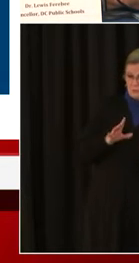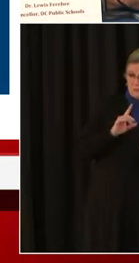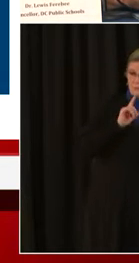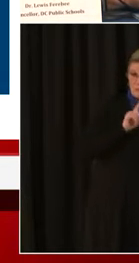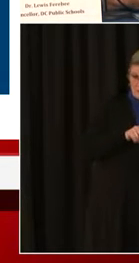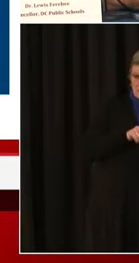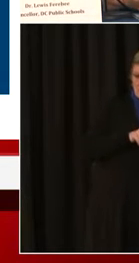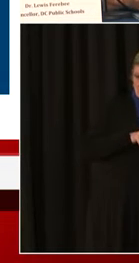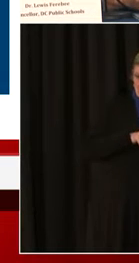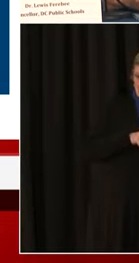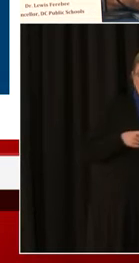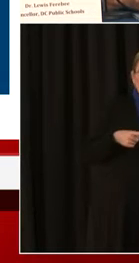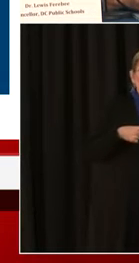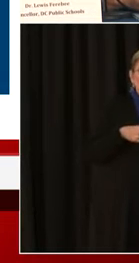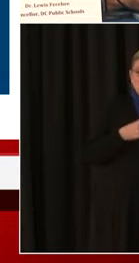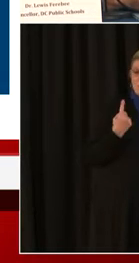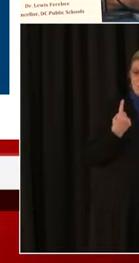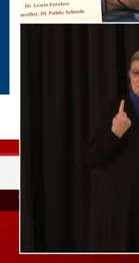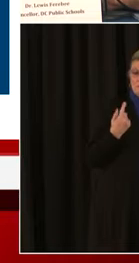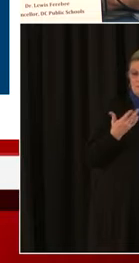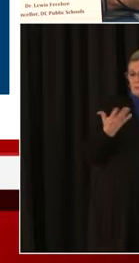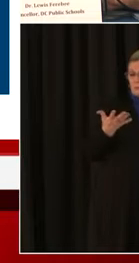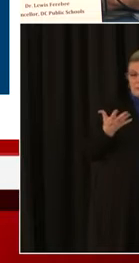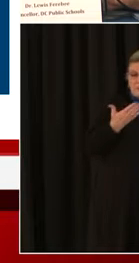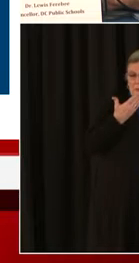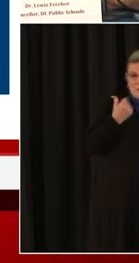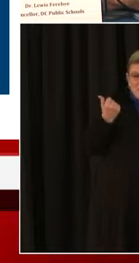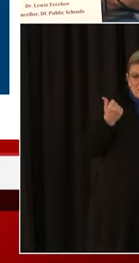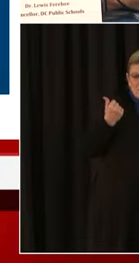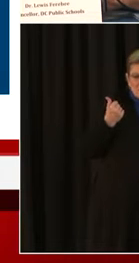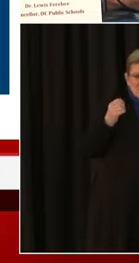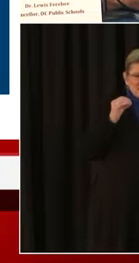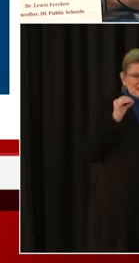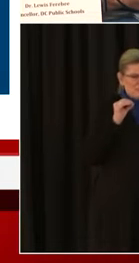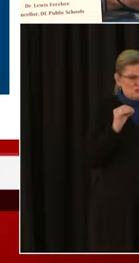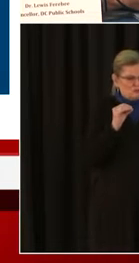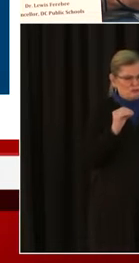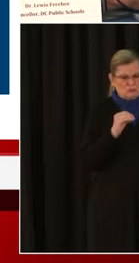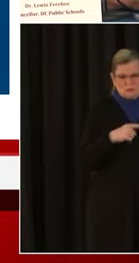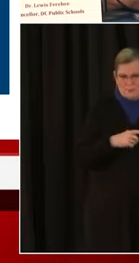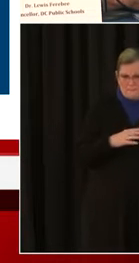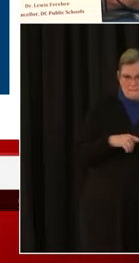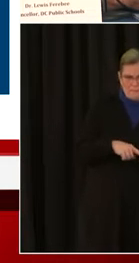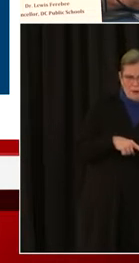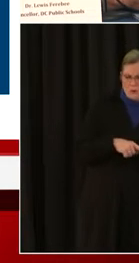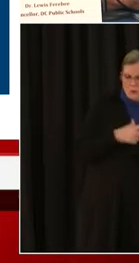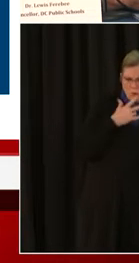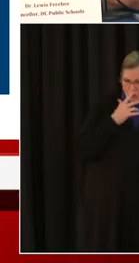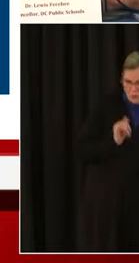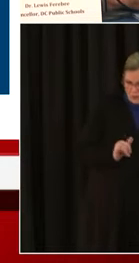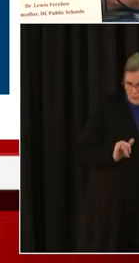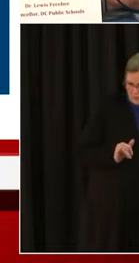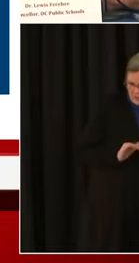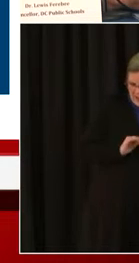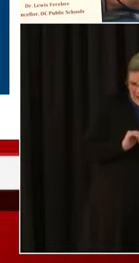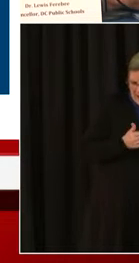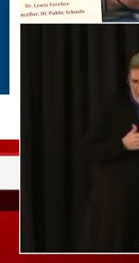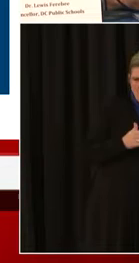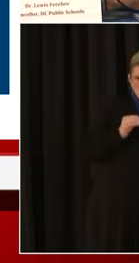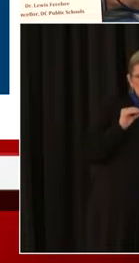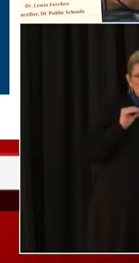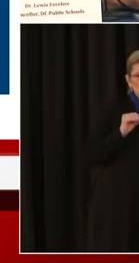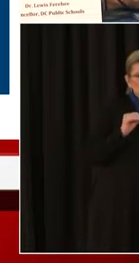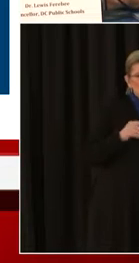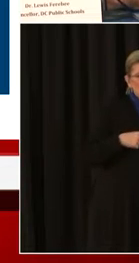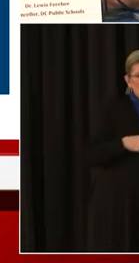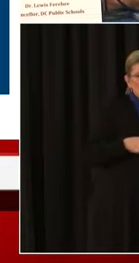to. And the first was, what is the best instructional model for your school? How can that instructional model meet the